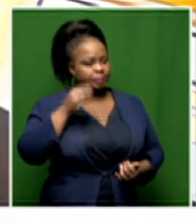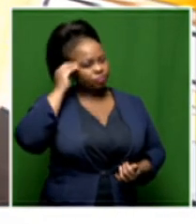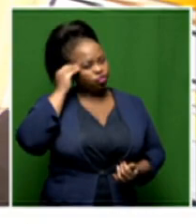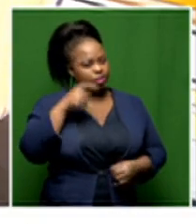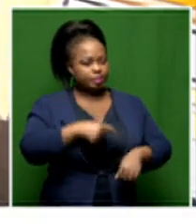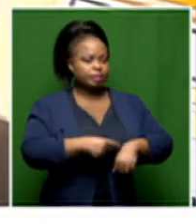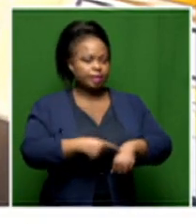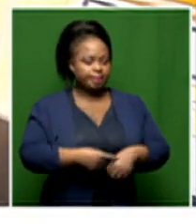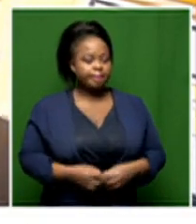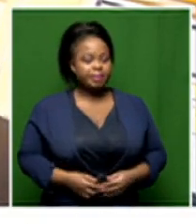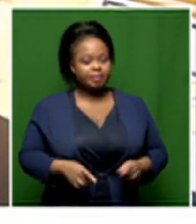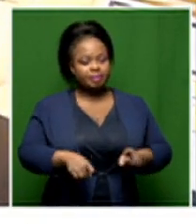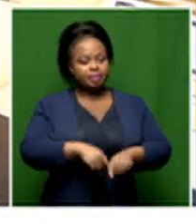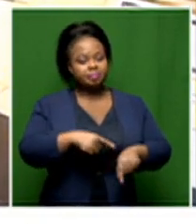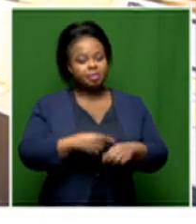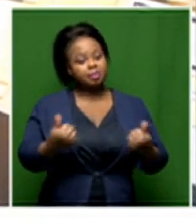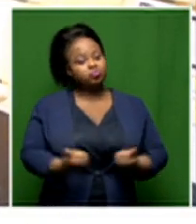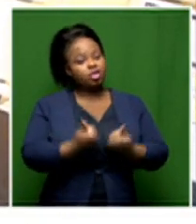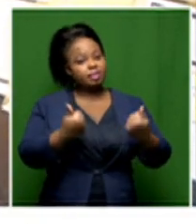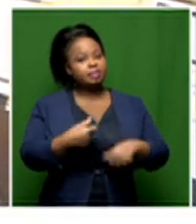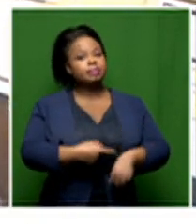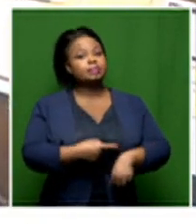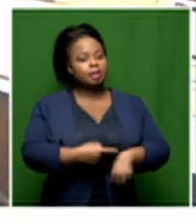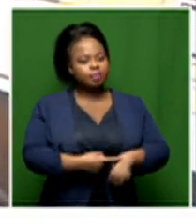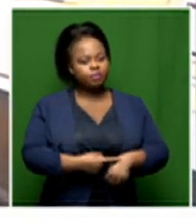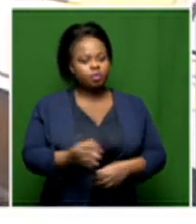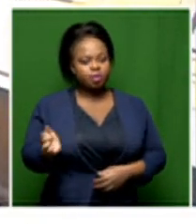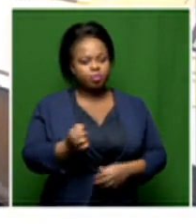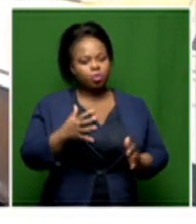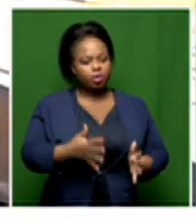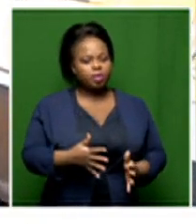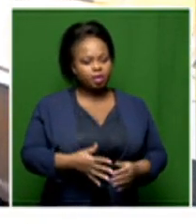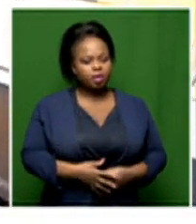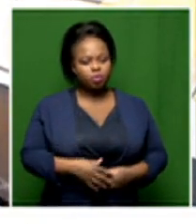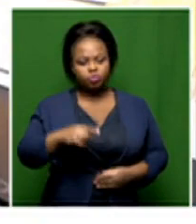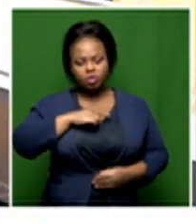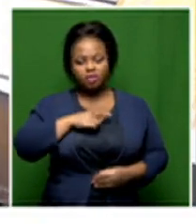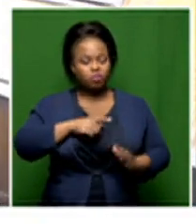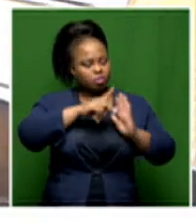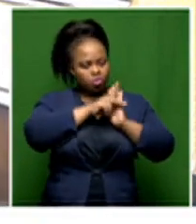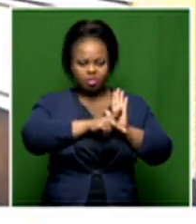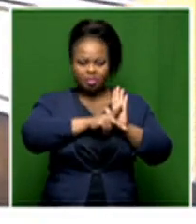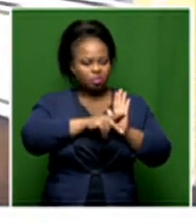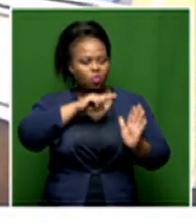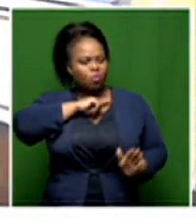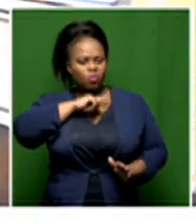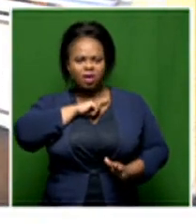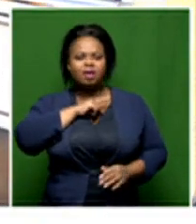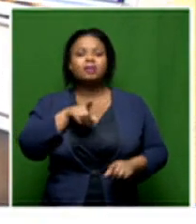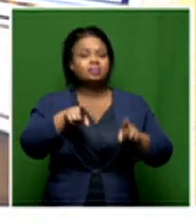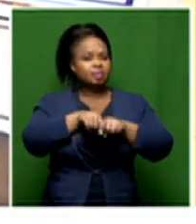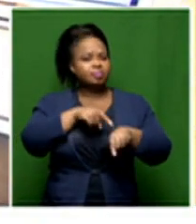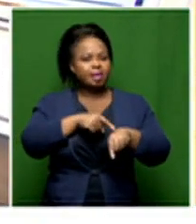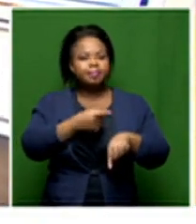time, but also a very challenging time for employers from a policy perspective, because you also